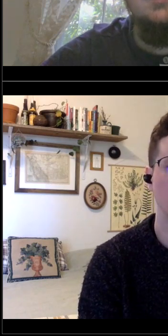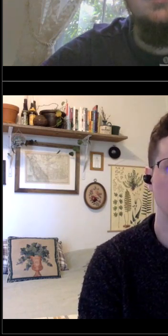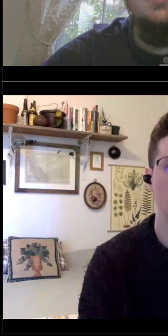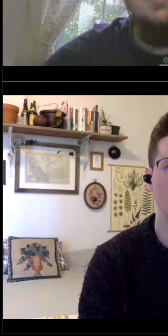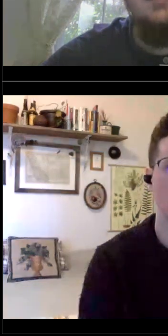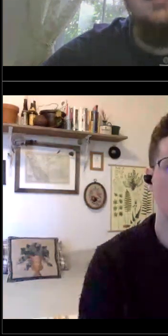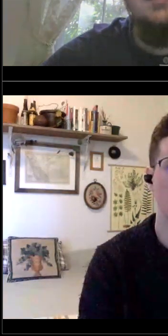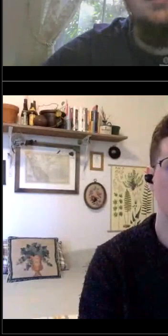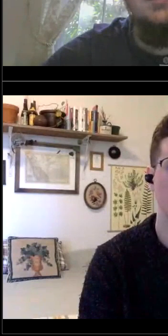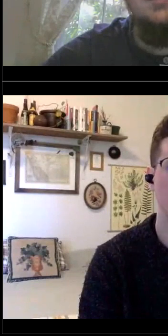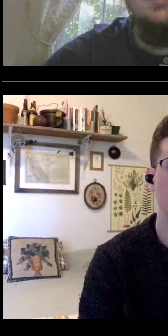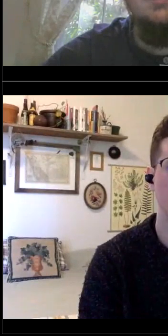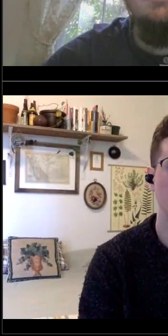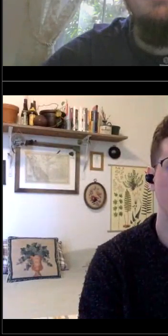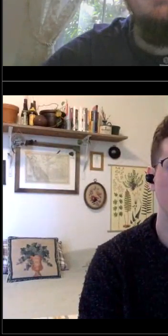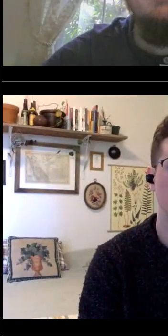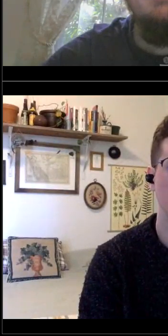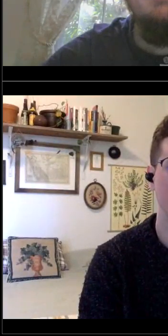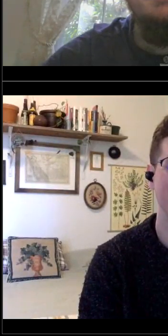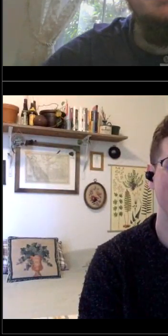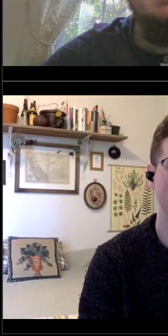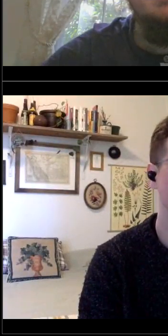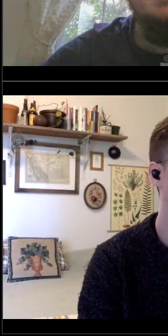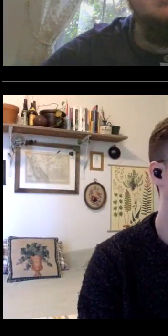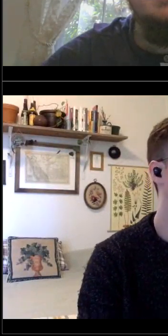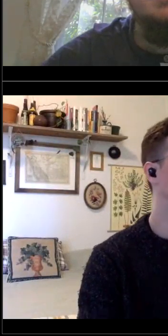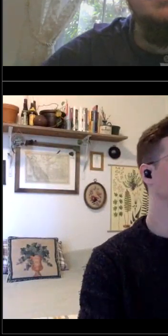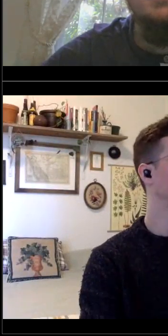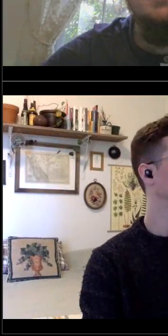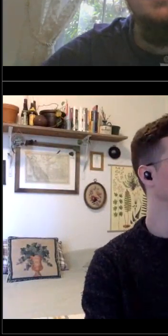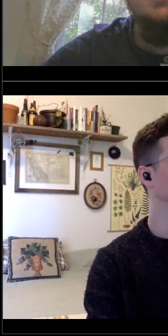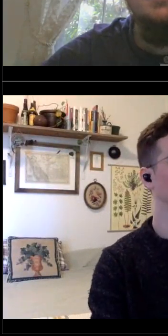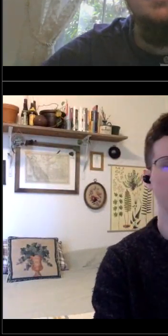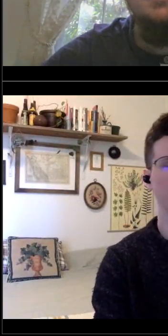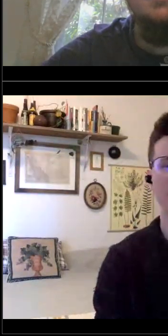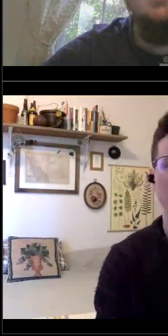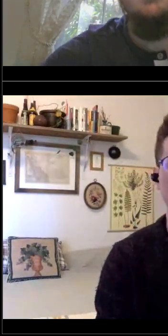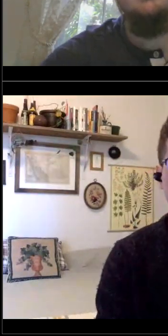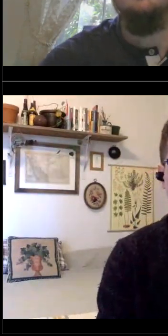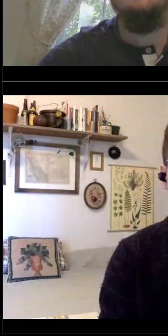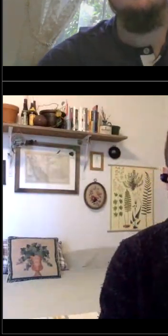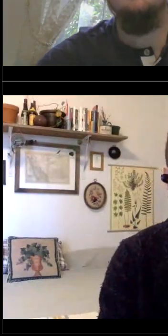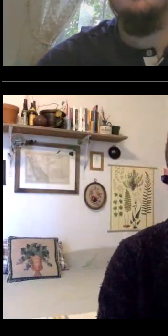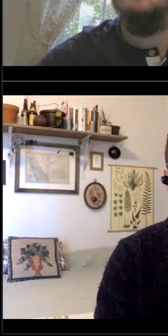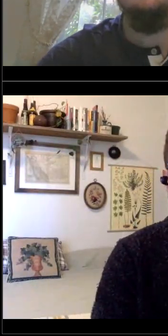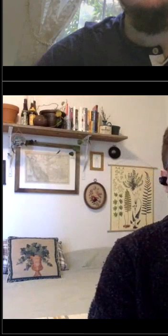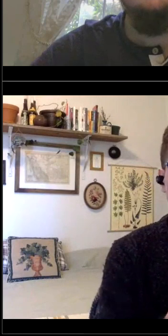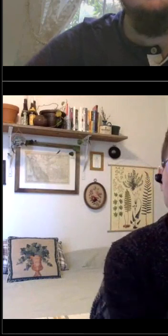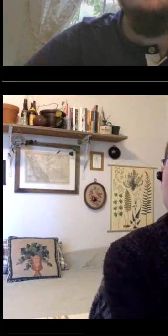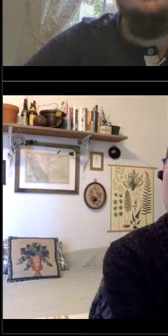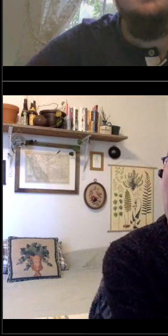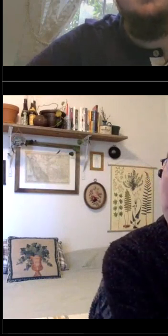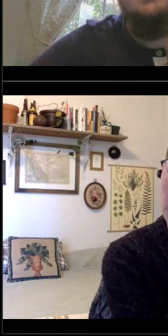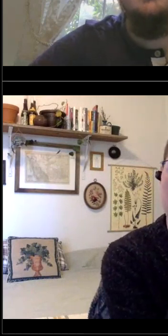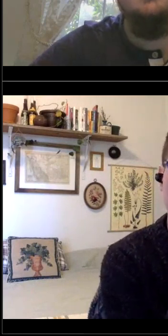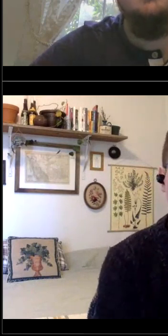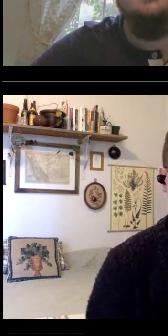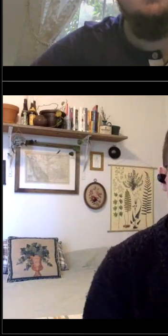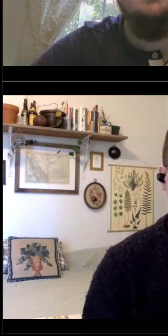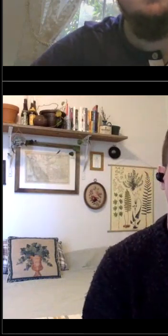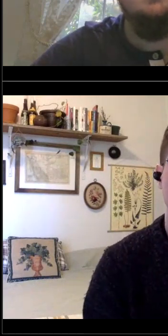Amazing. Thanks again for everyone for being here. Feel free to reach out. The PowerPoints are accessible